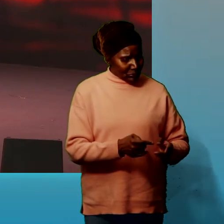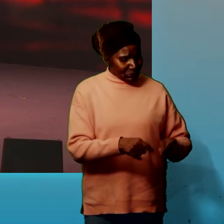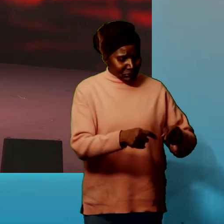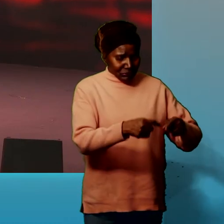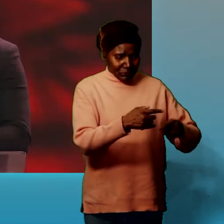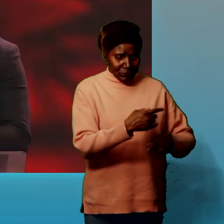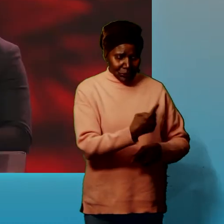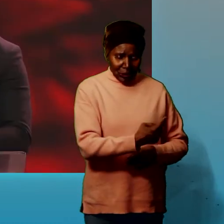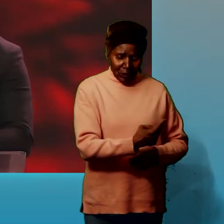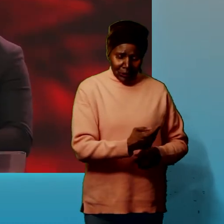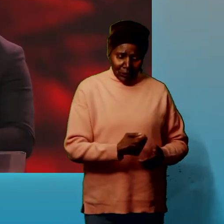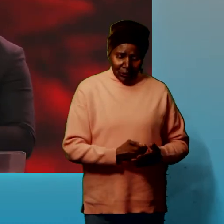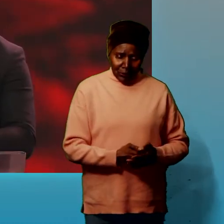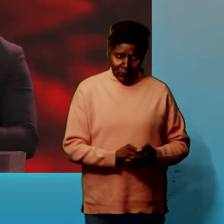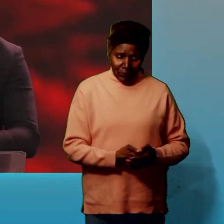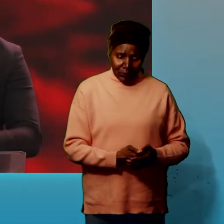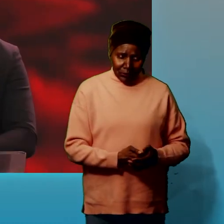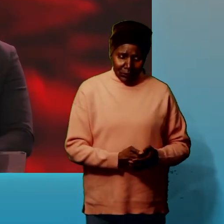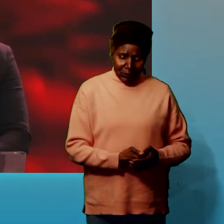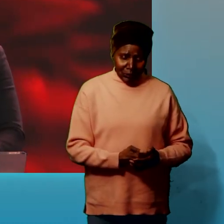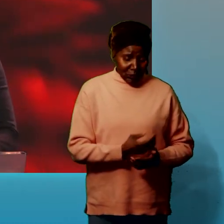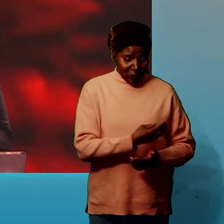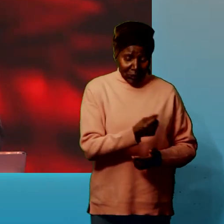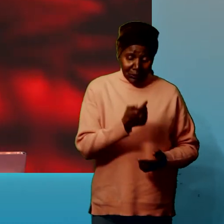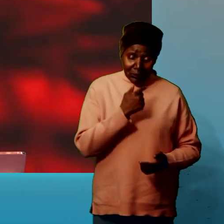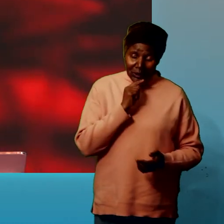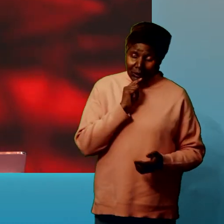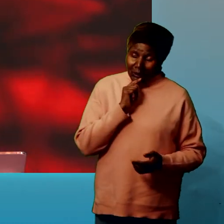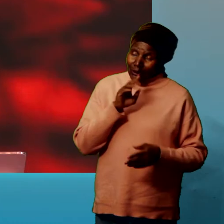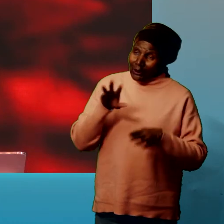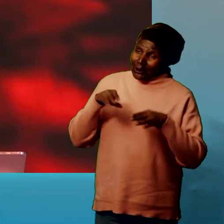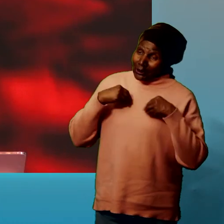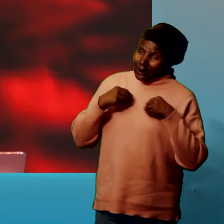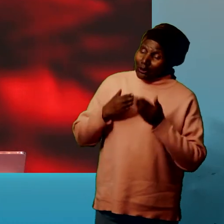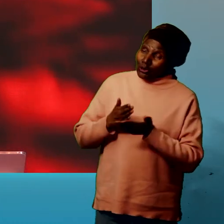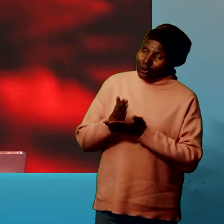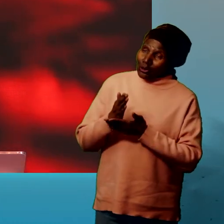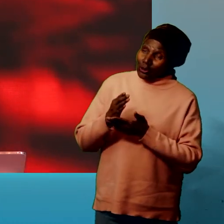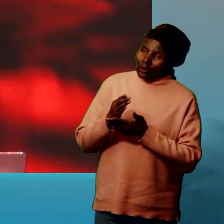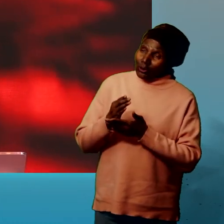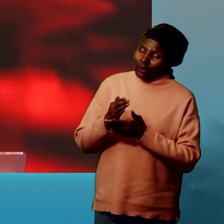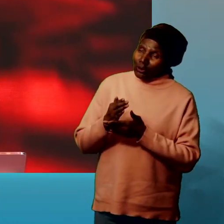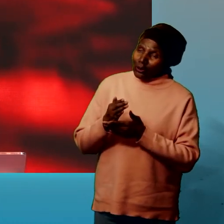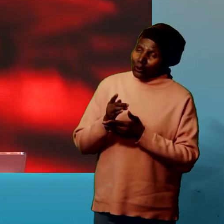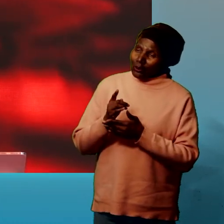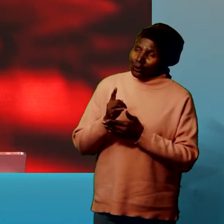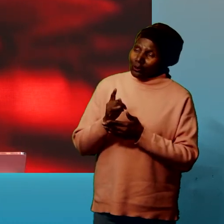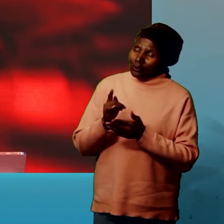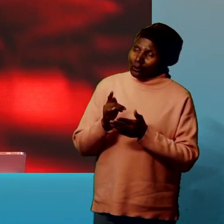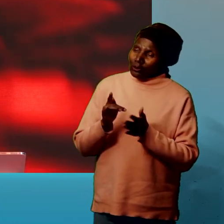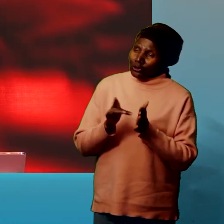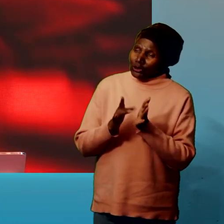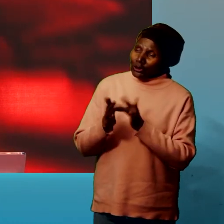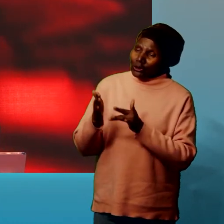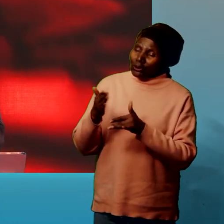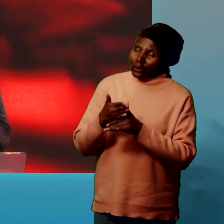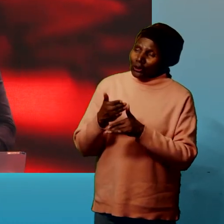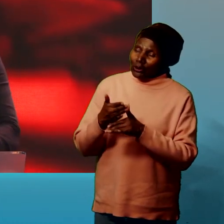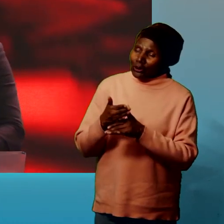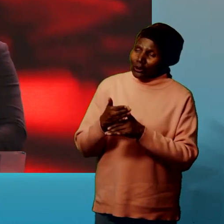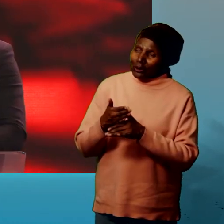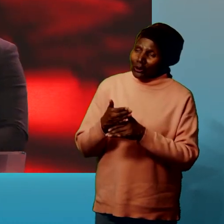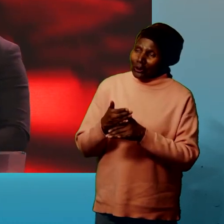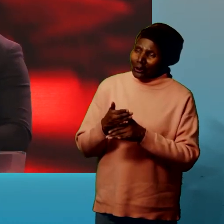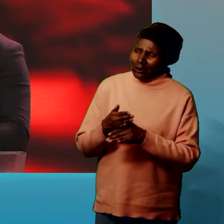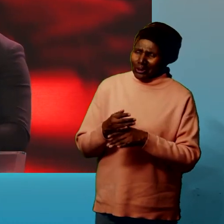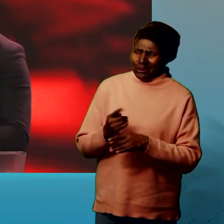some of us, even just accepting that truth will be difficult tonight. That you don't need to do anything to attain God's approval. You don't need